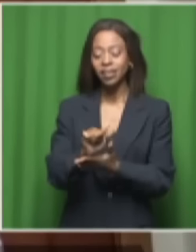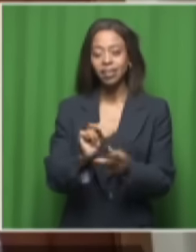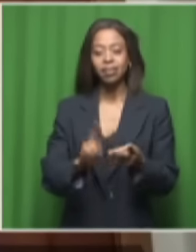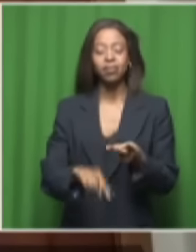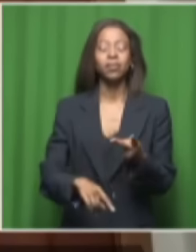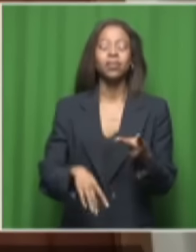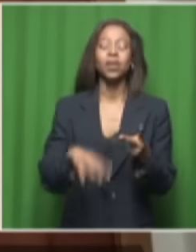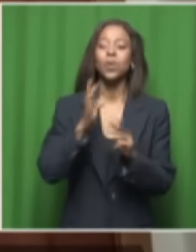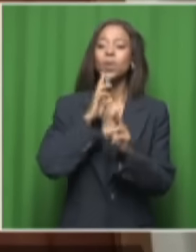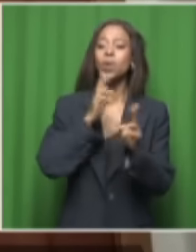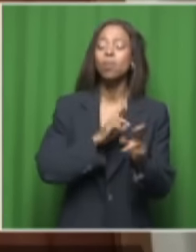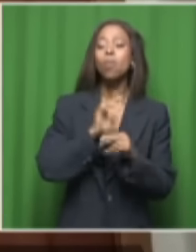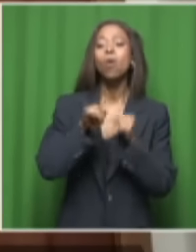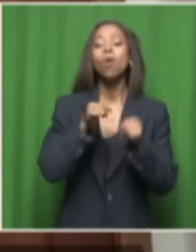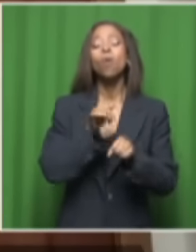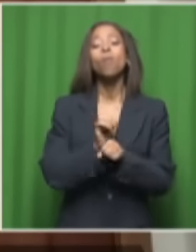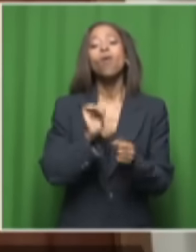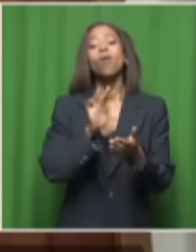2005, about